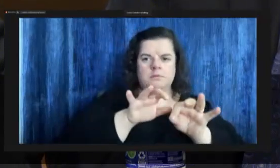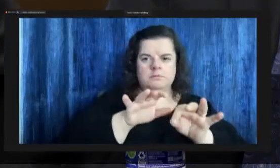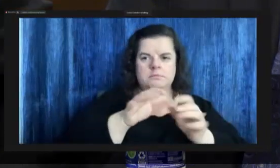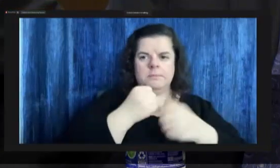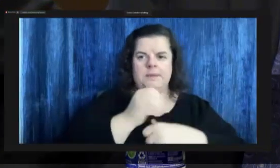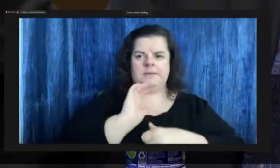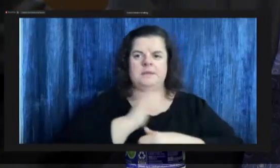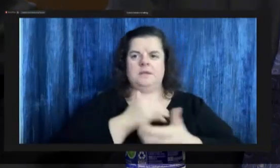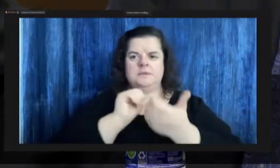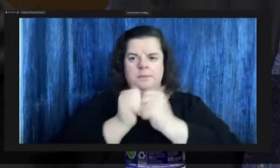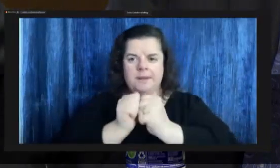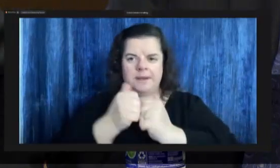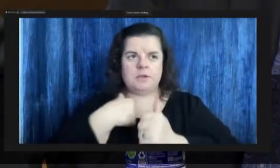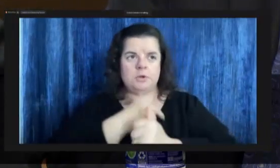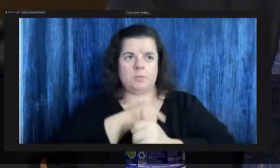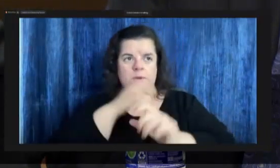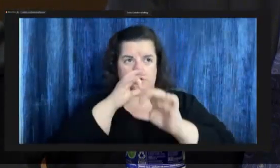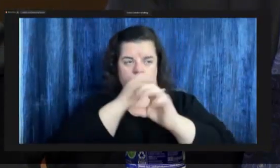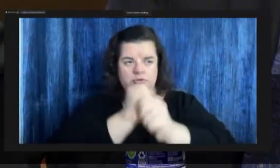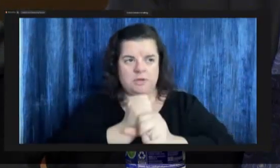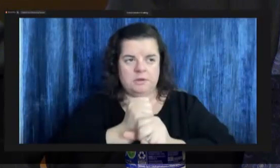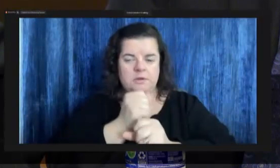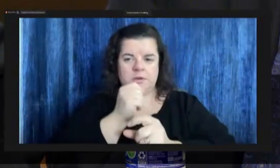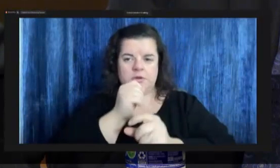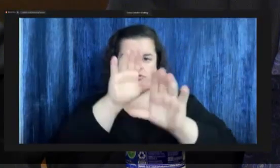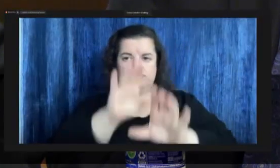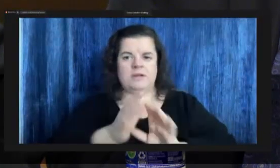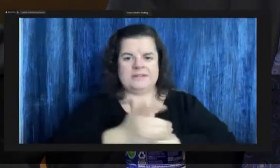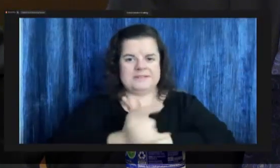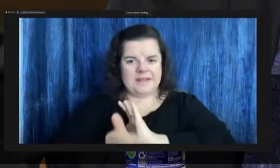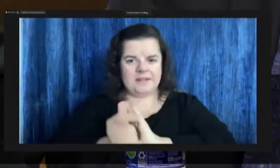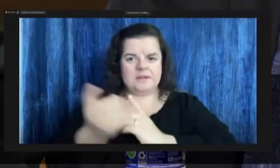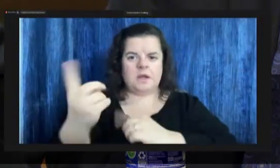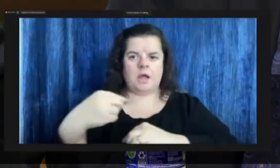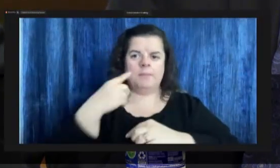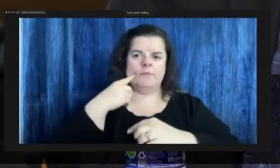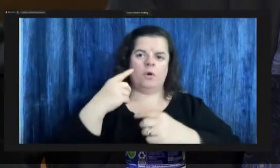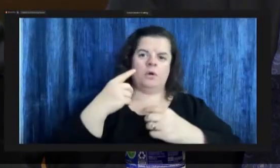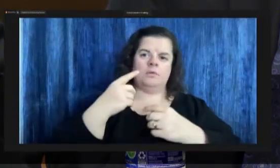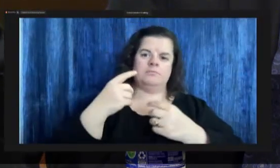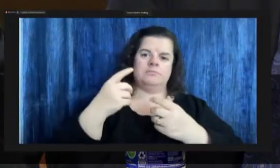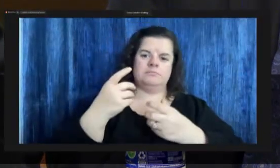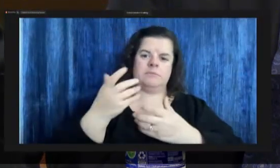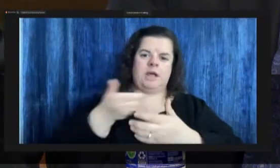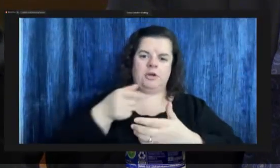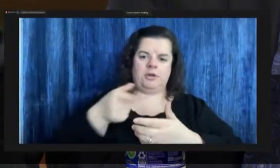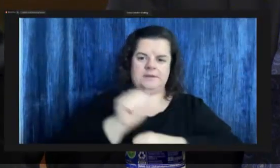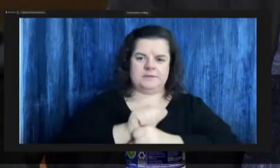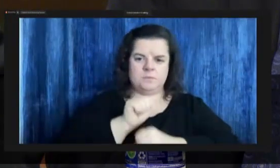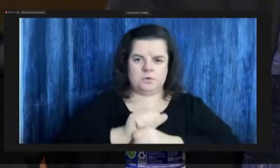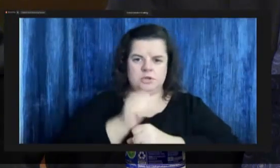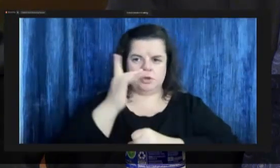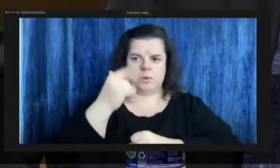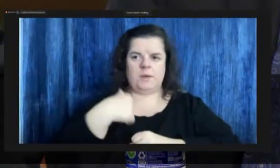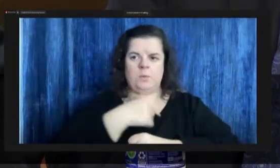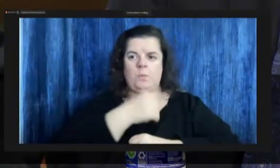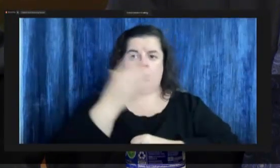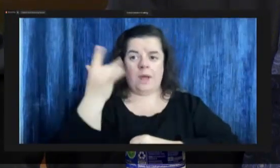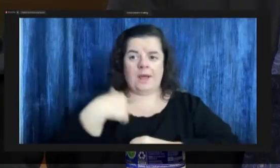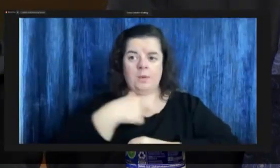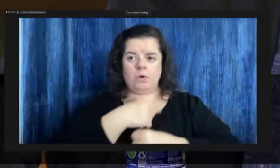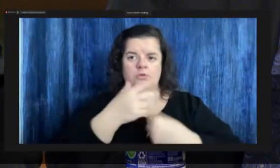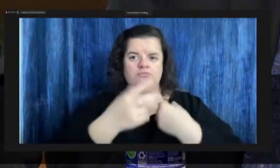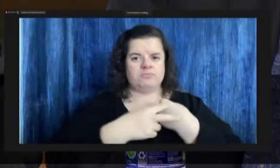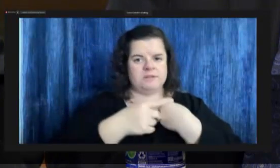we attract bright talent to come and fill these positions, is why we're allocating these kinds of dollars, and that